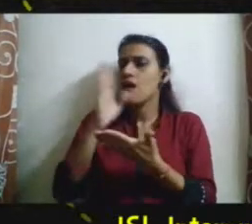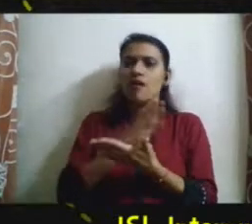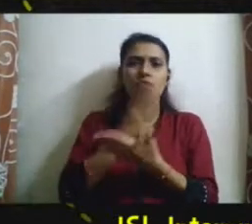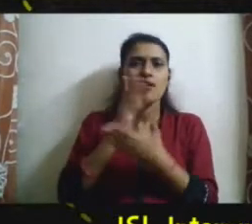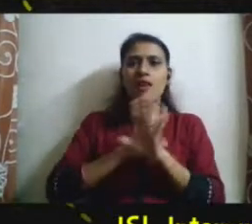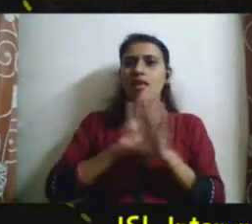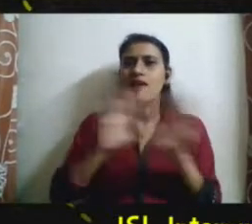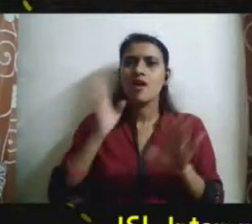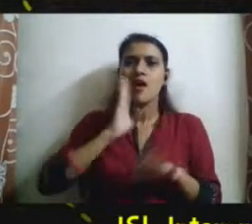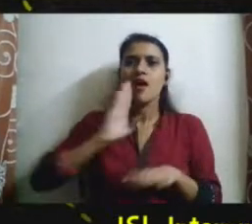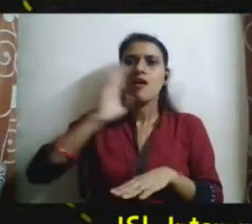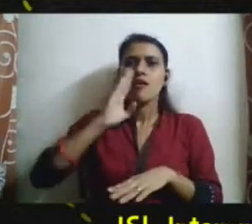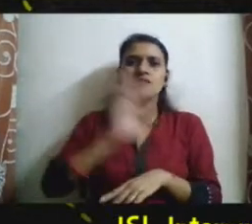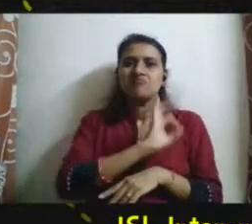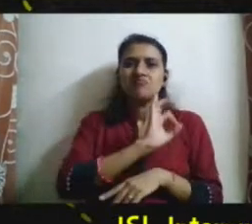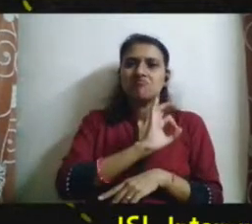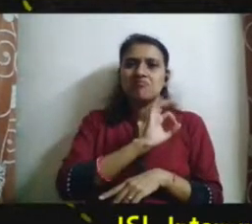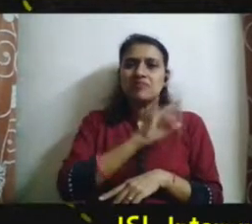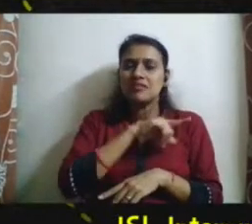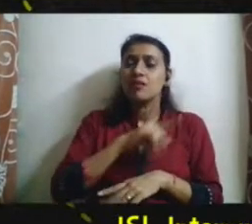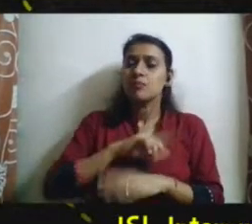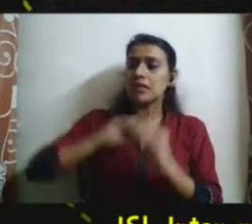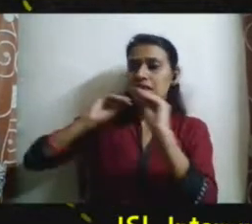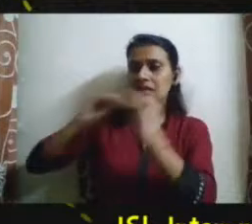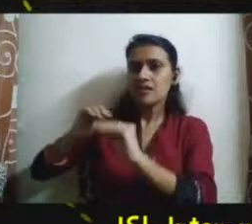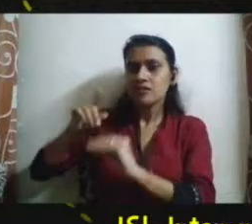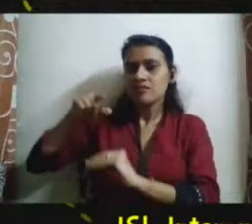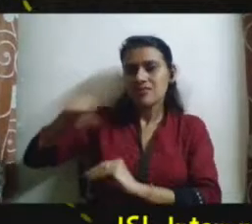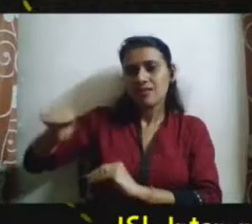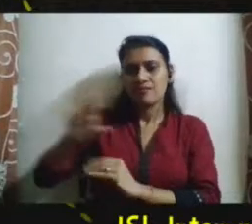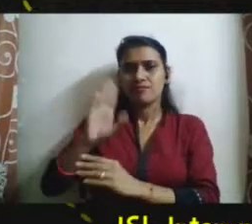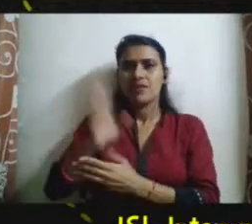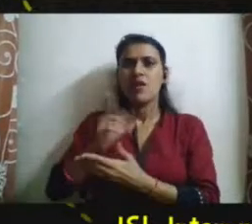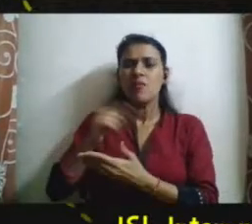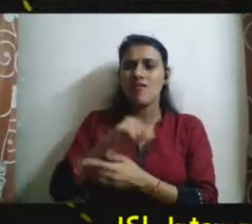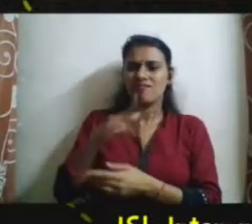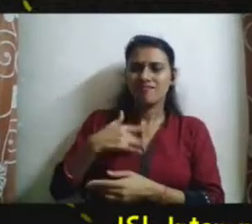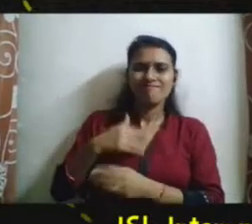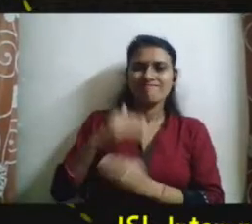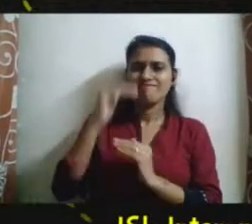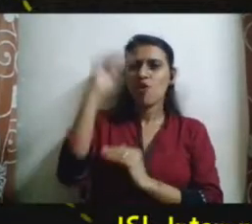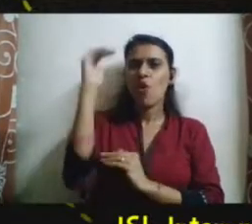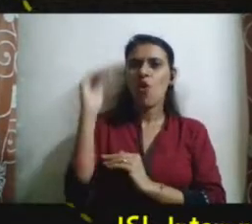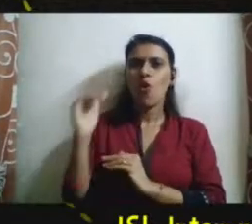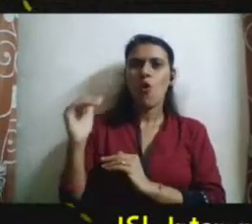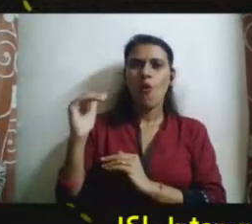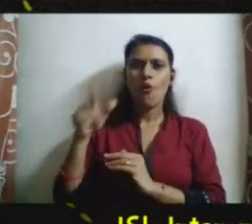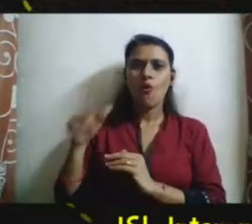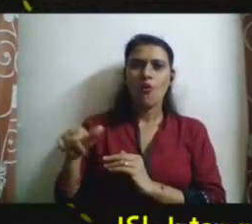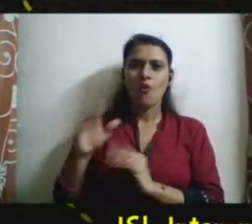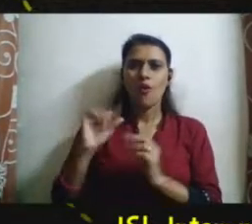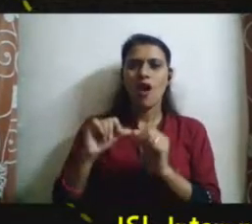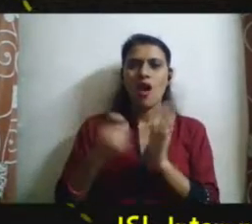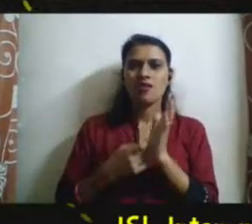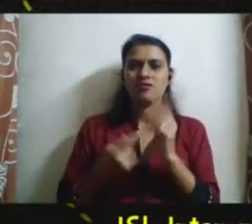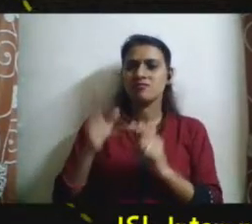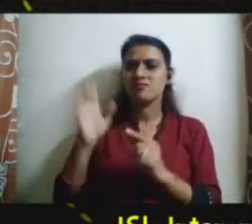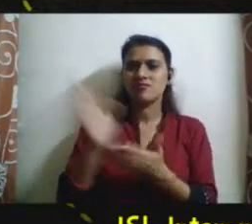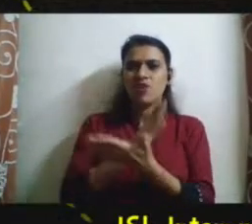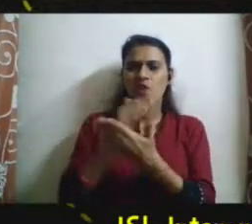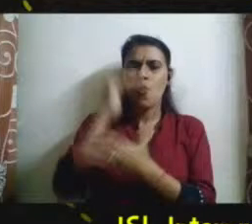considered lower art in that sense. And yet, it's one of those forms which really gives you